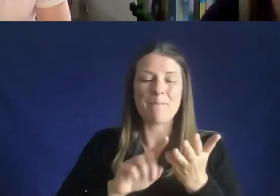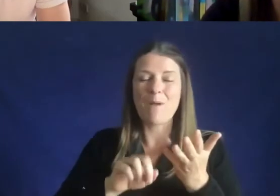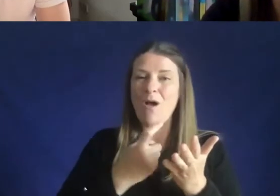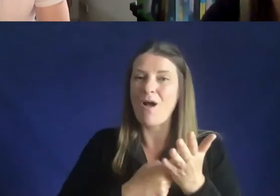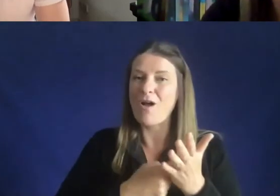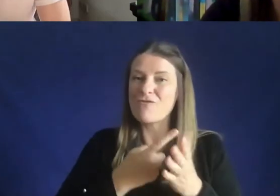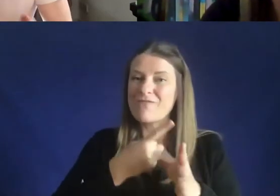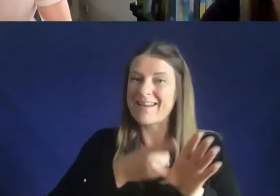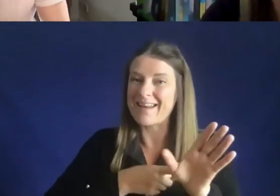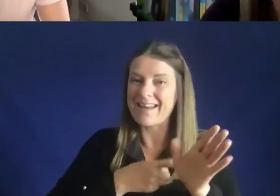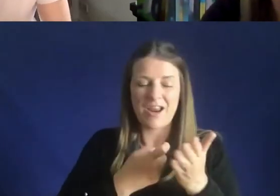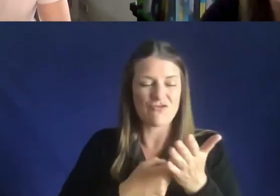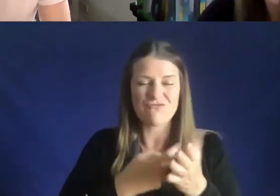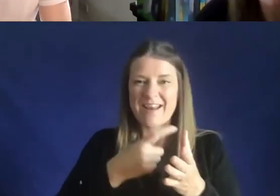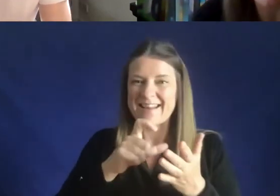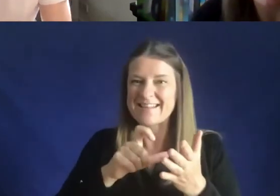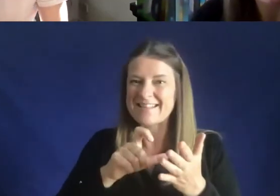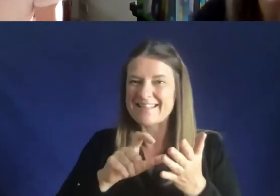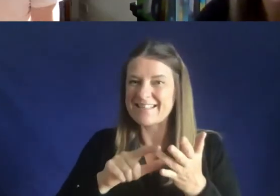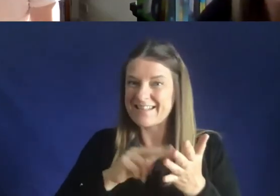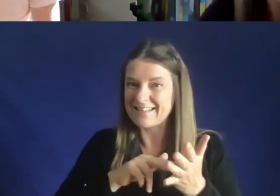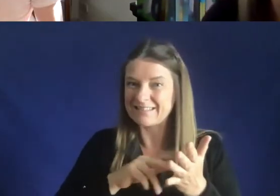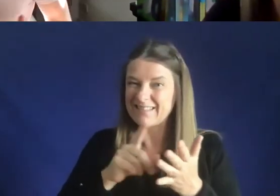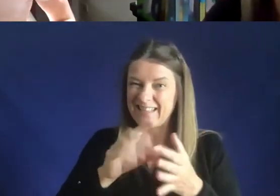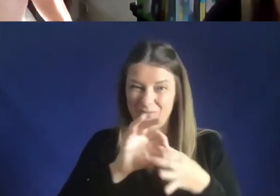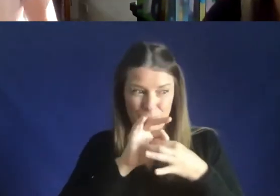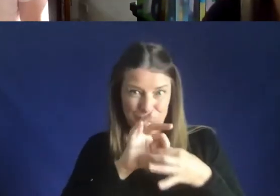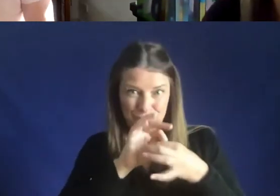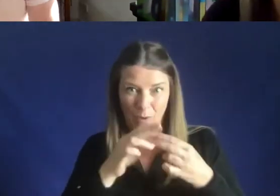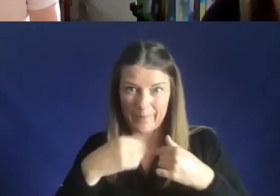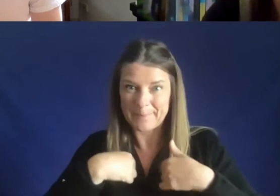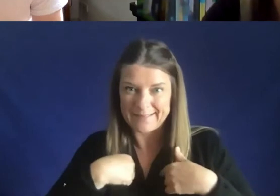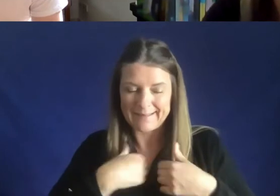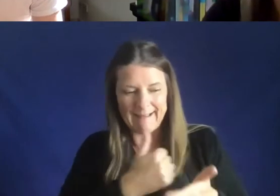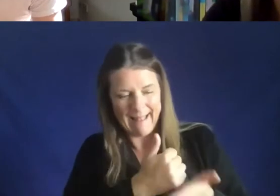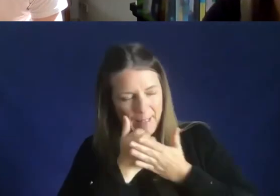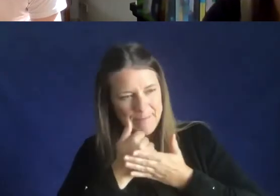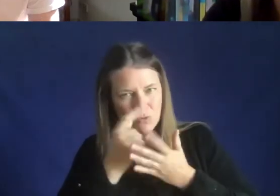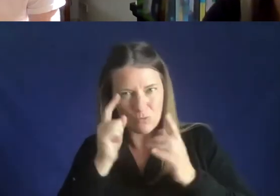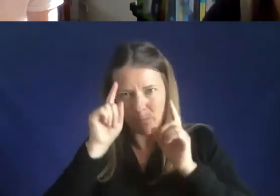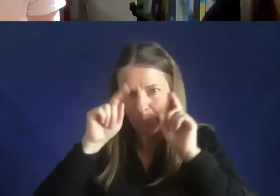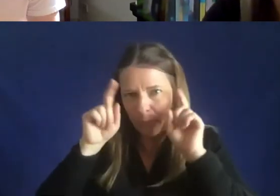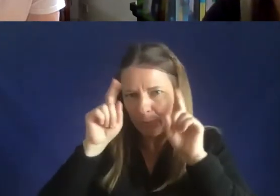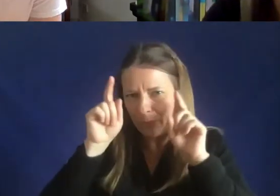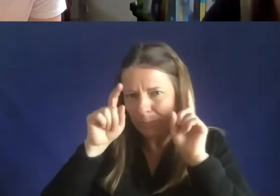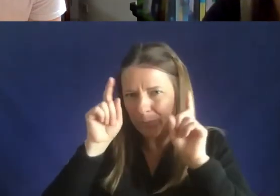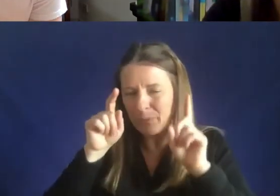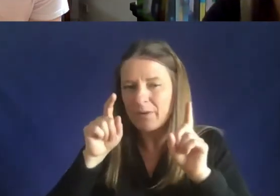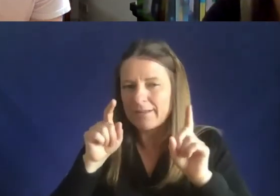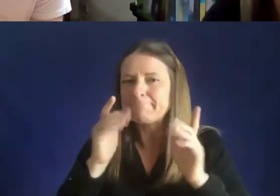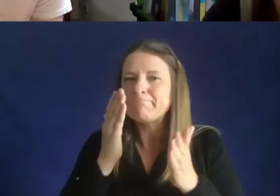a creative collaborator with me to help me get ideas going and work on the resource, and we definitely spoke about